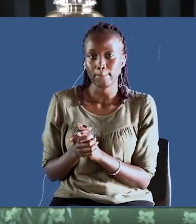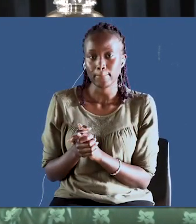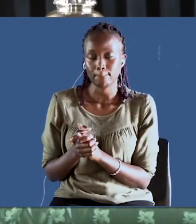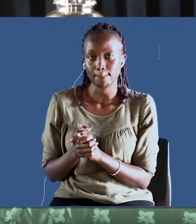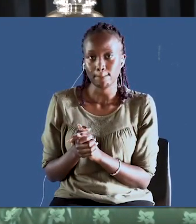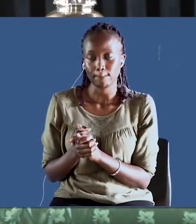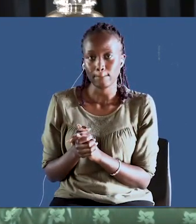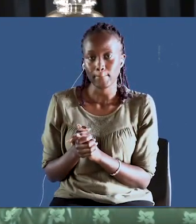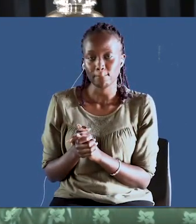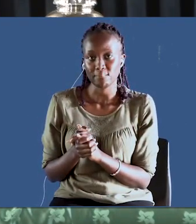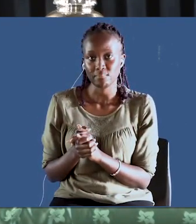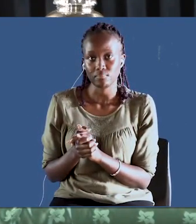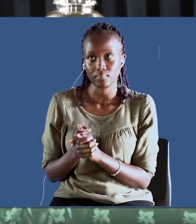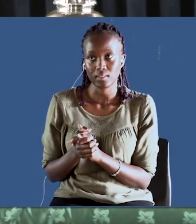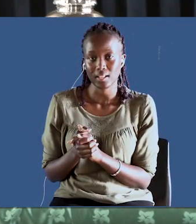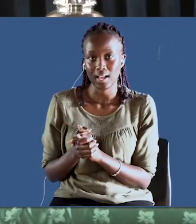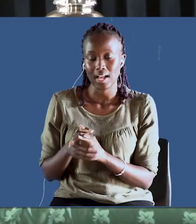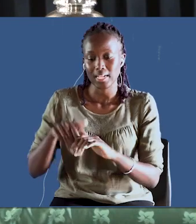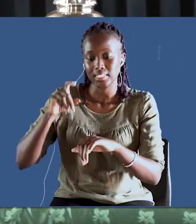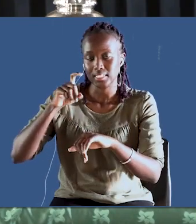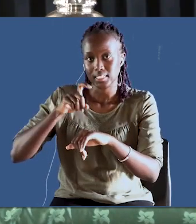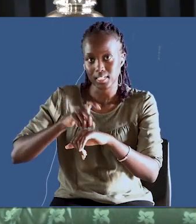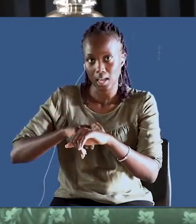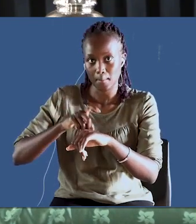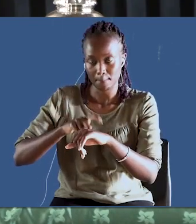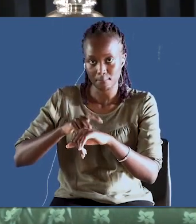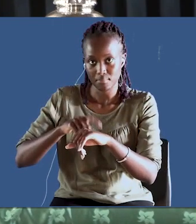missing the vision of God's priority.